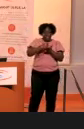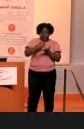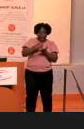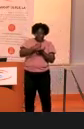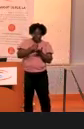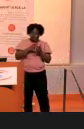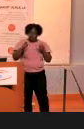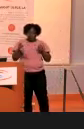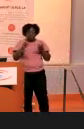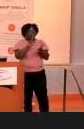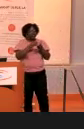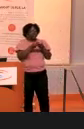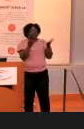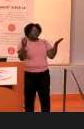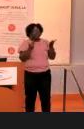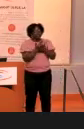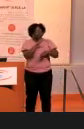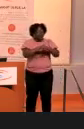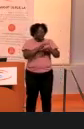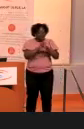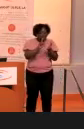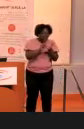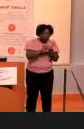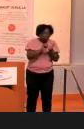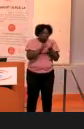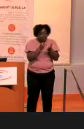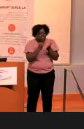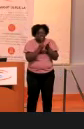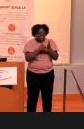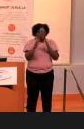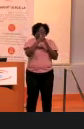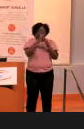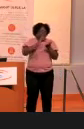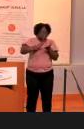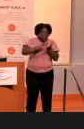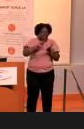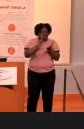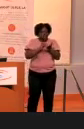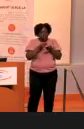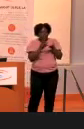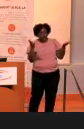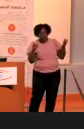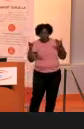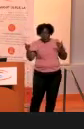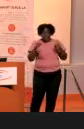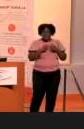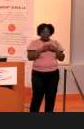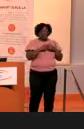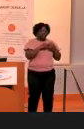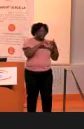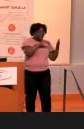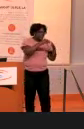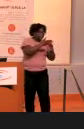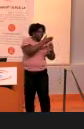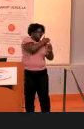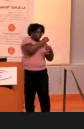This was published in the New England Journal, which is our main medical journal last year. And this is the follow-up study. There had been one a couple